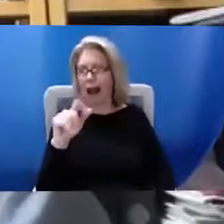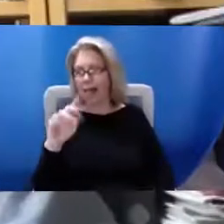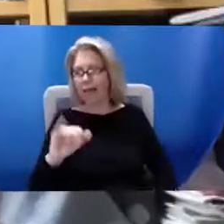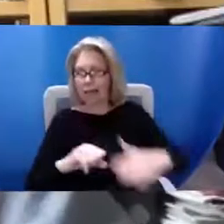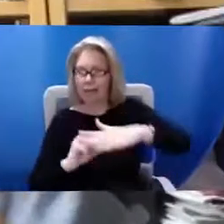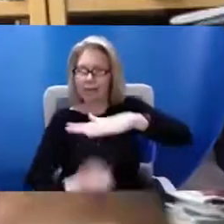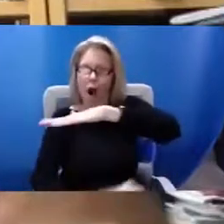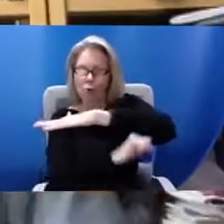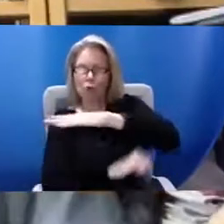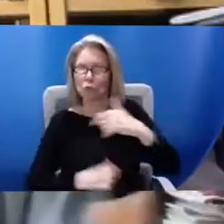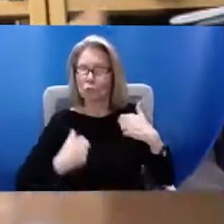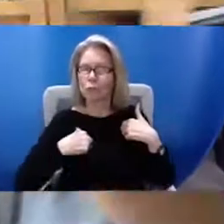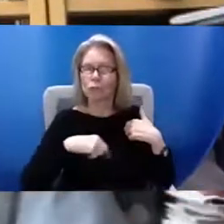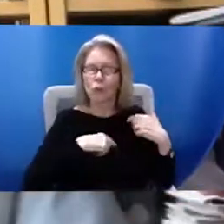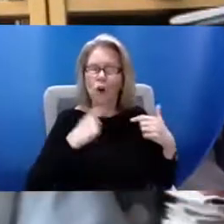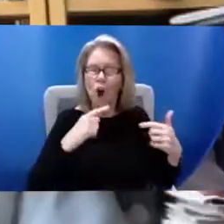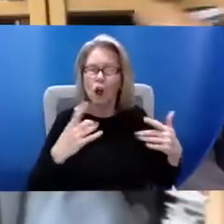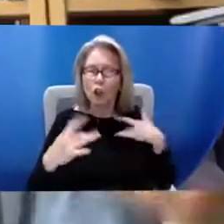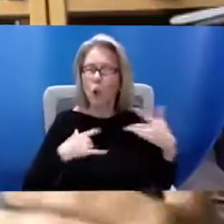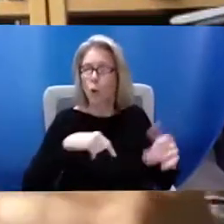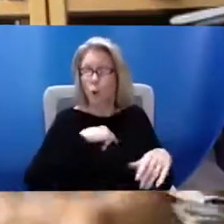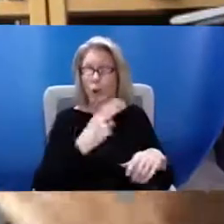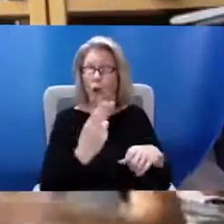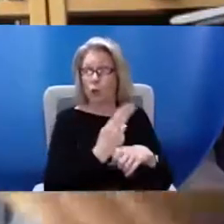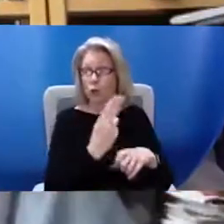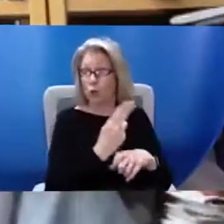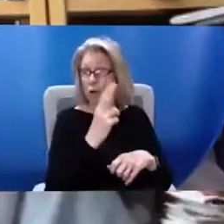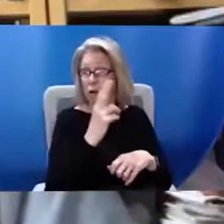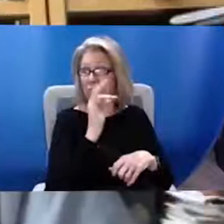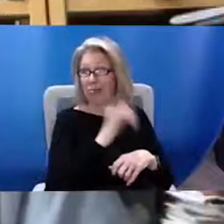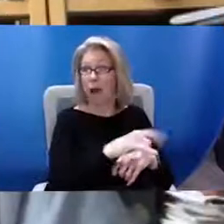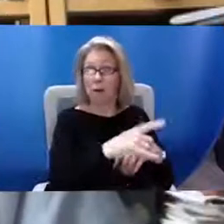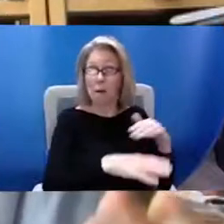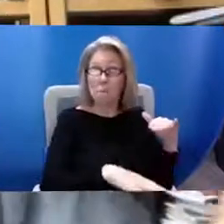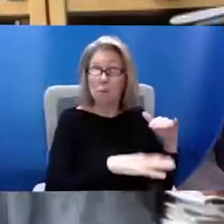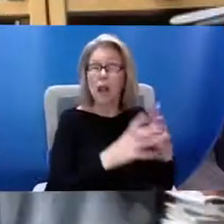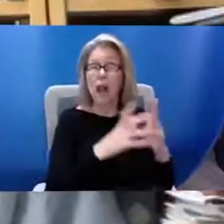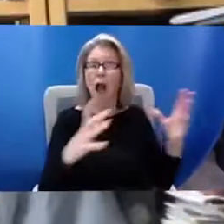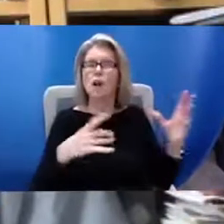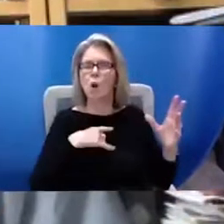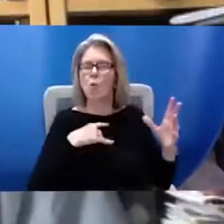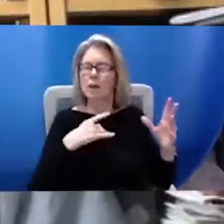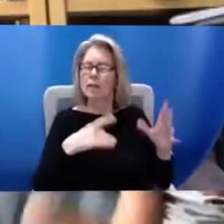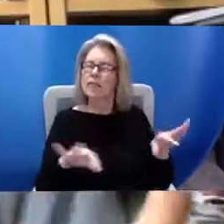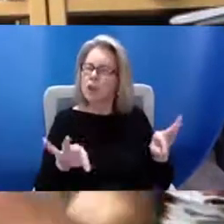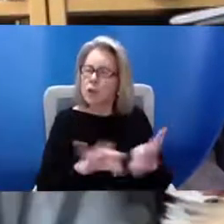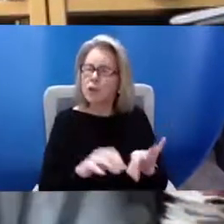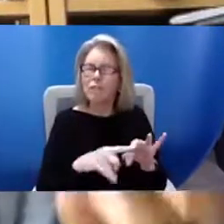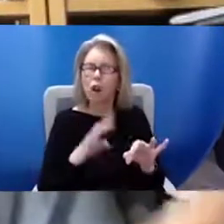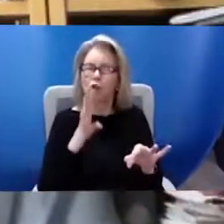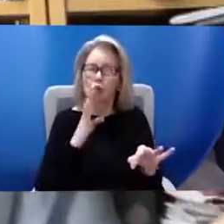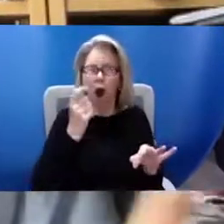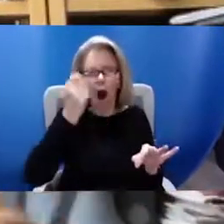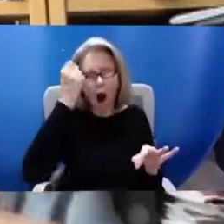right? It's not that their work is not valuable, it's enormously valuable, and we use it a lot as well in the decolonial scholarship, because it's very